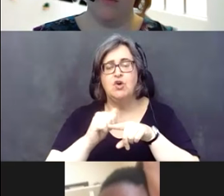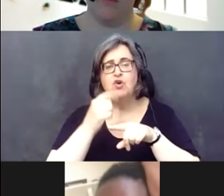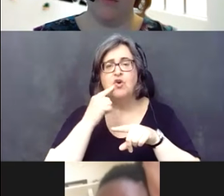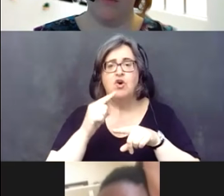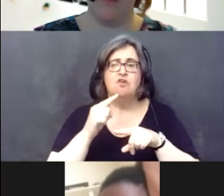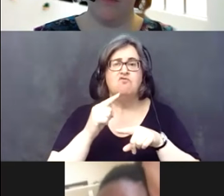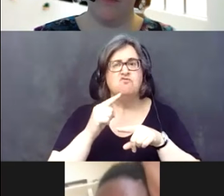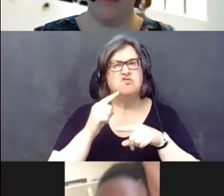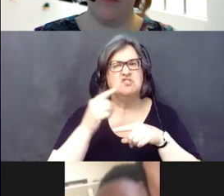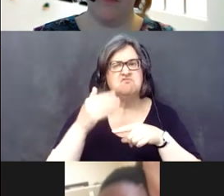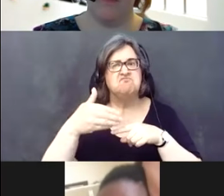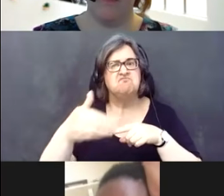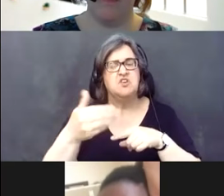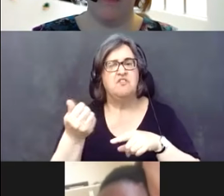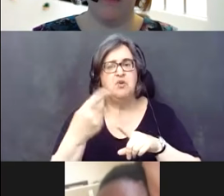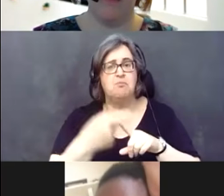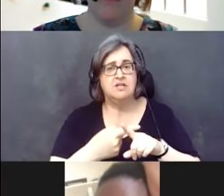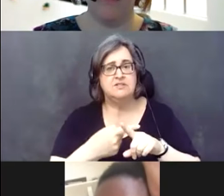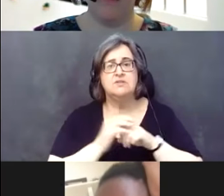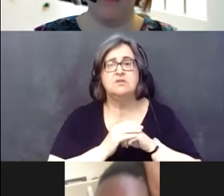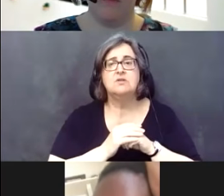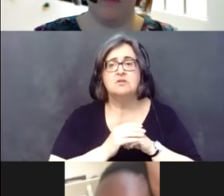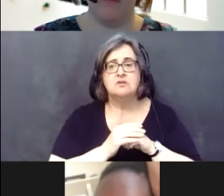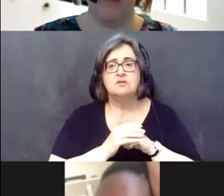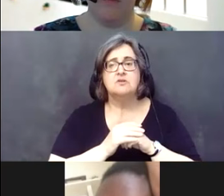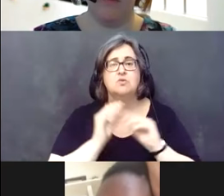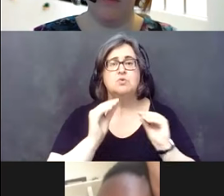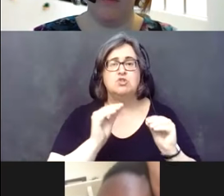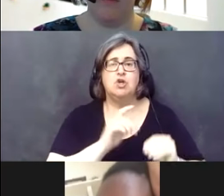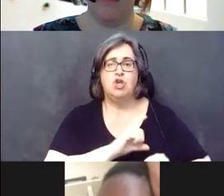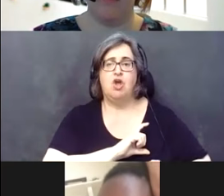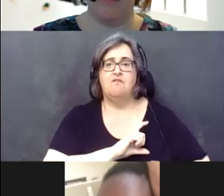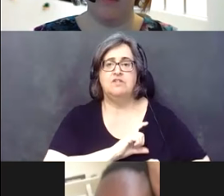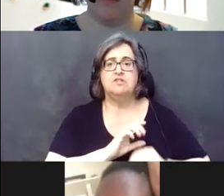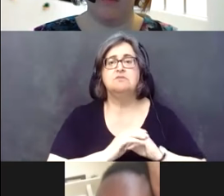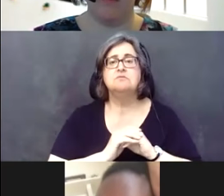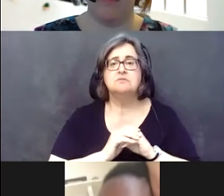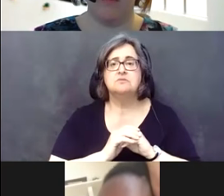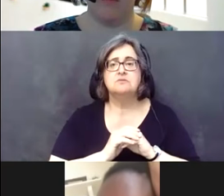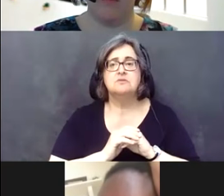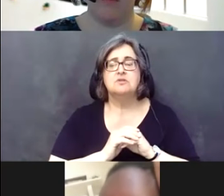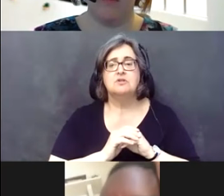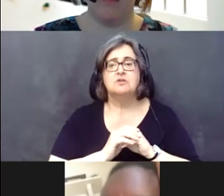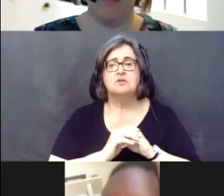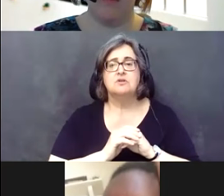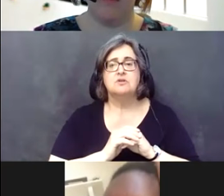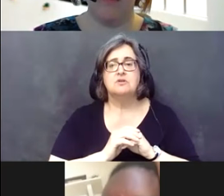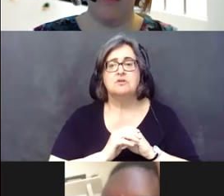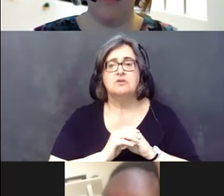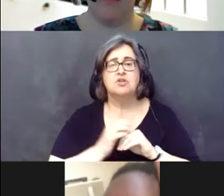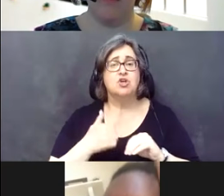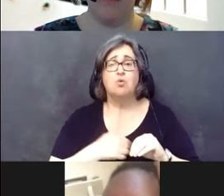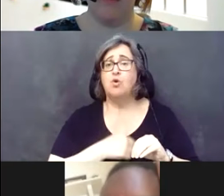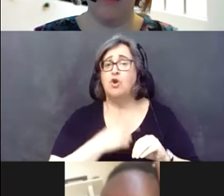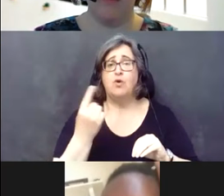few months to the officers, and we were the only